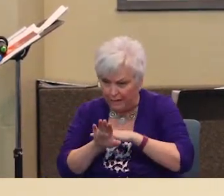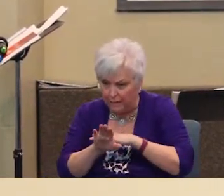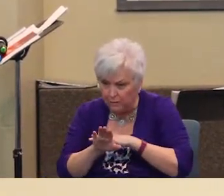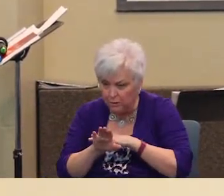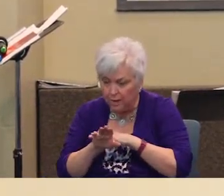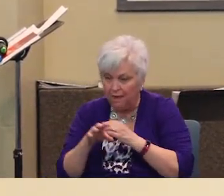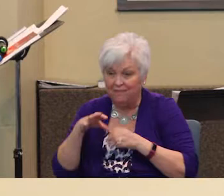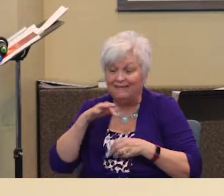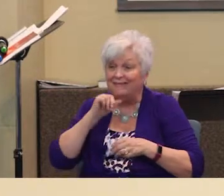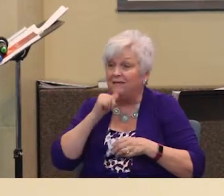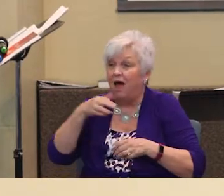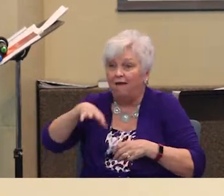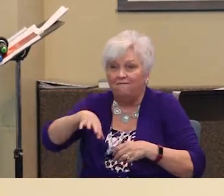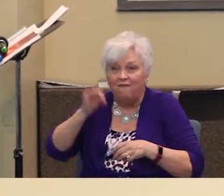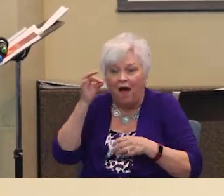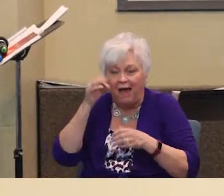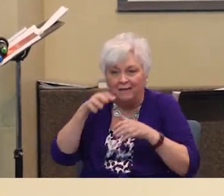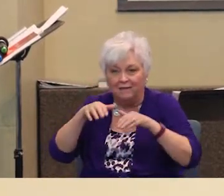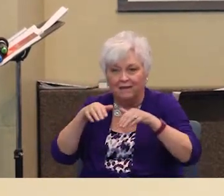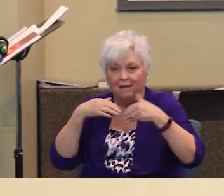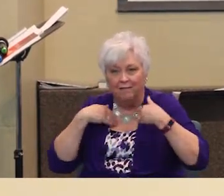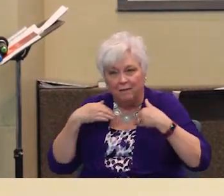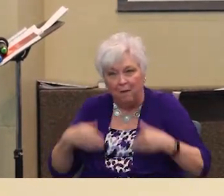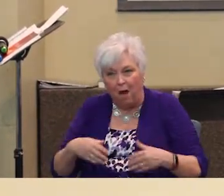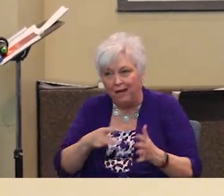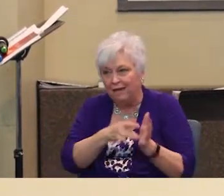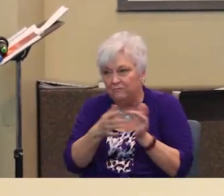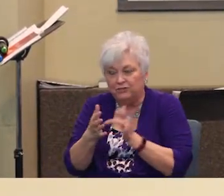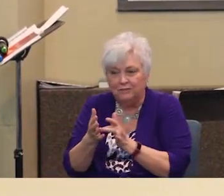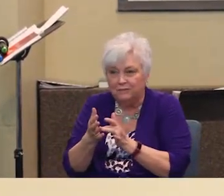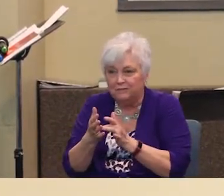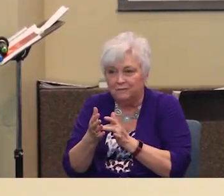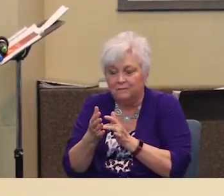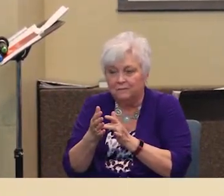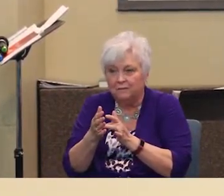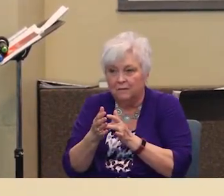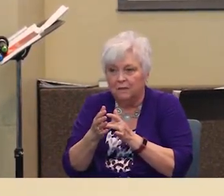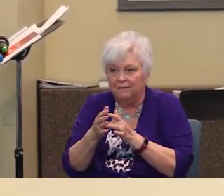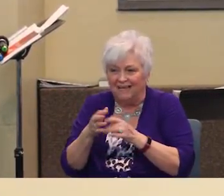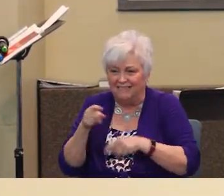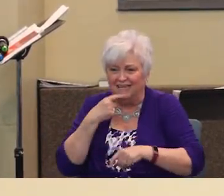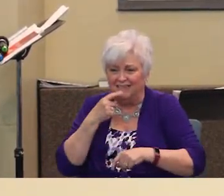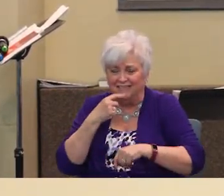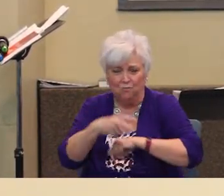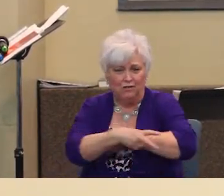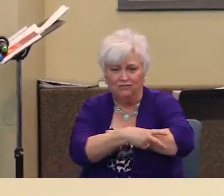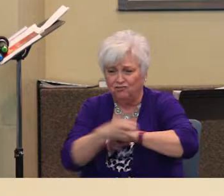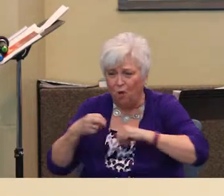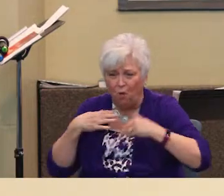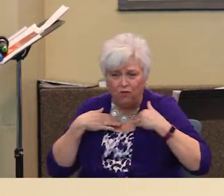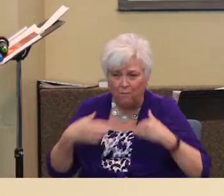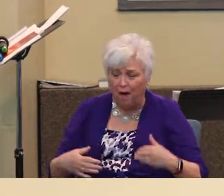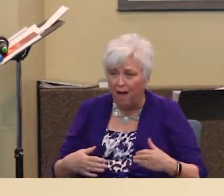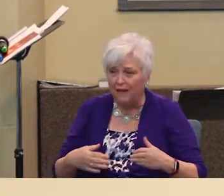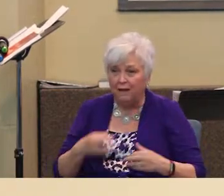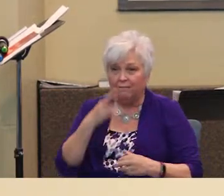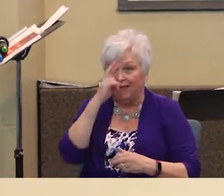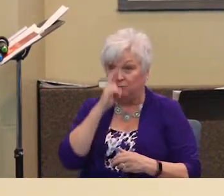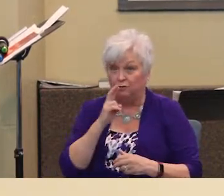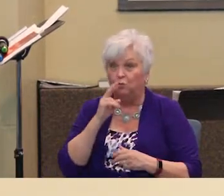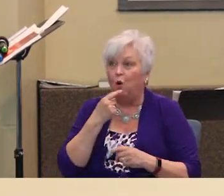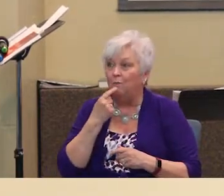did not find the body of Jesus. Someone stole it. It's what the Romans